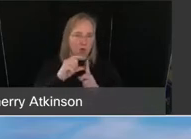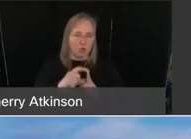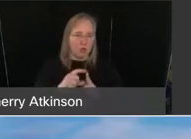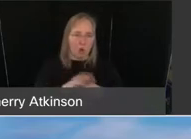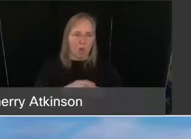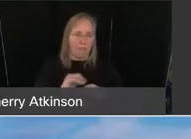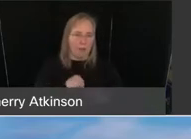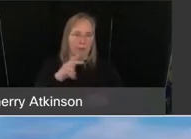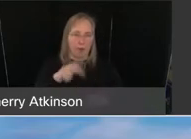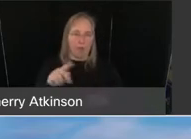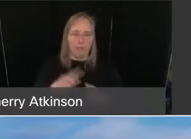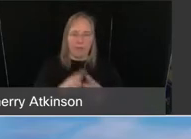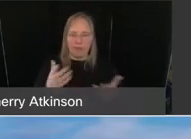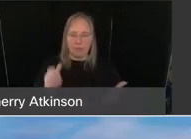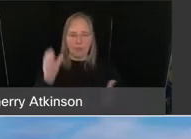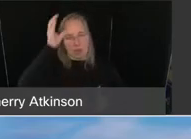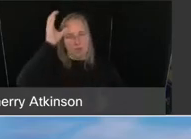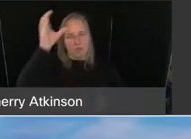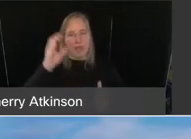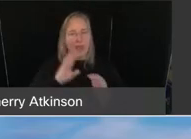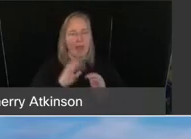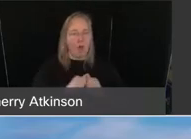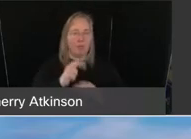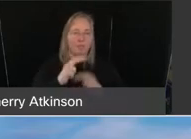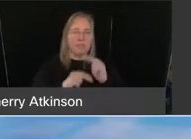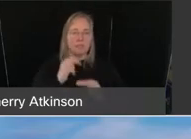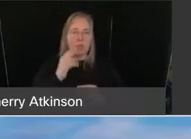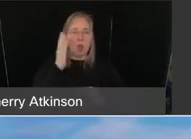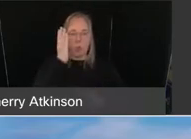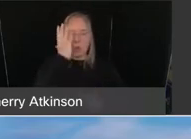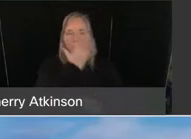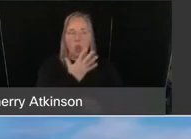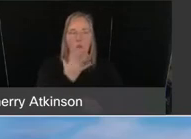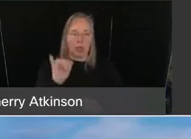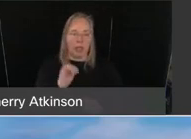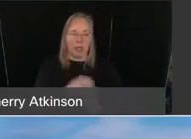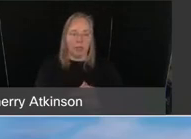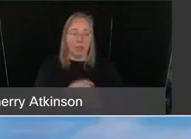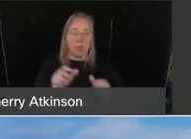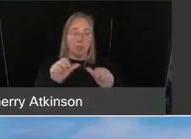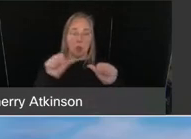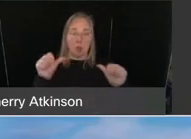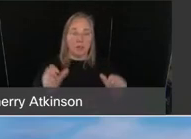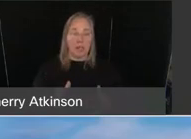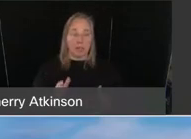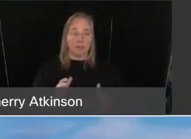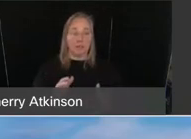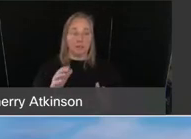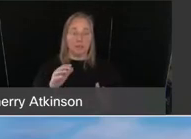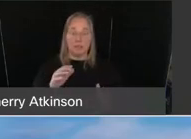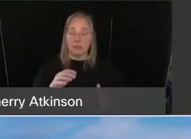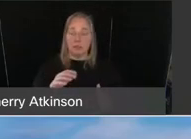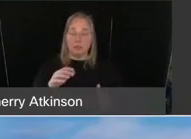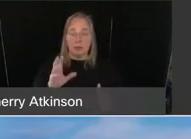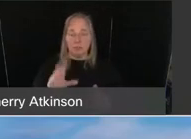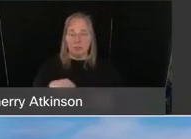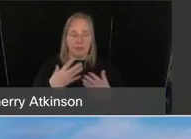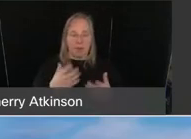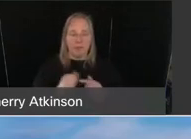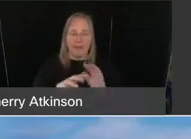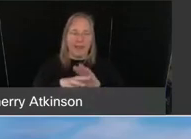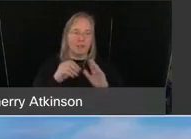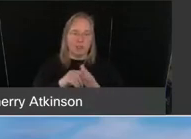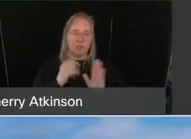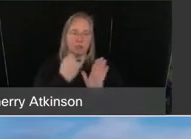of how the facility is expected to look. The architect in this instance has provided us with some exterior